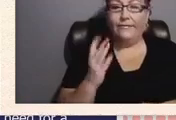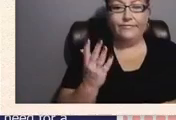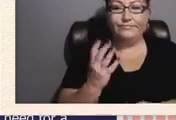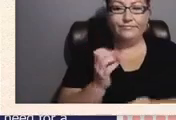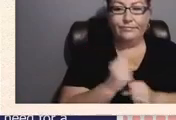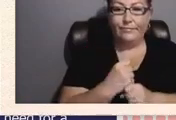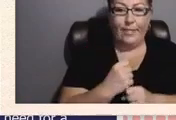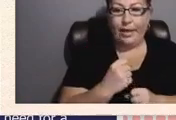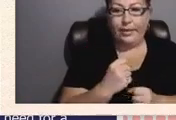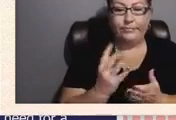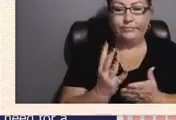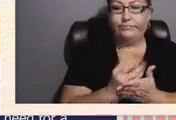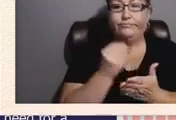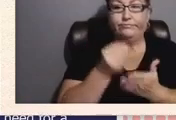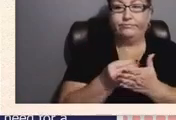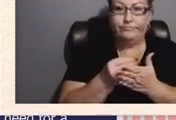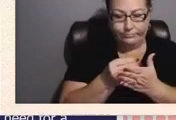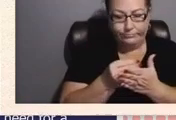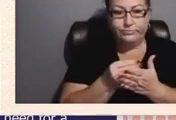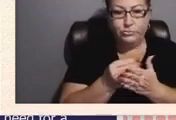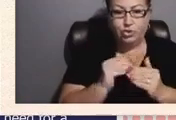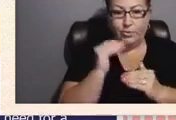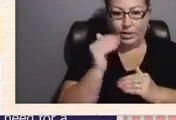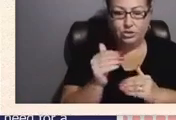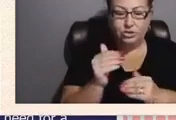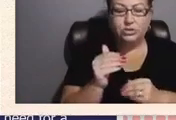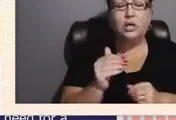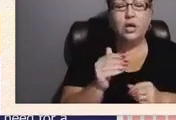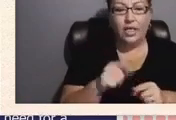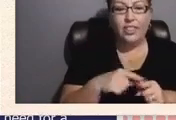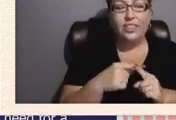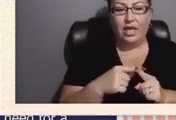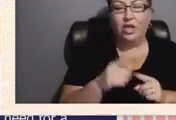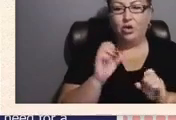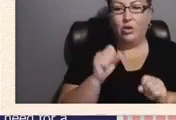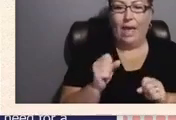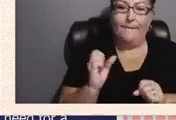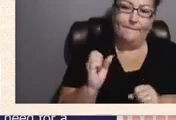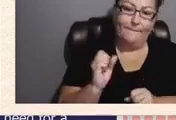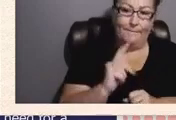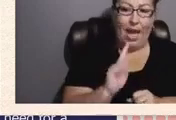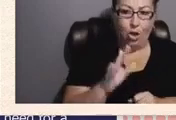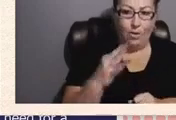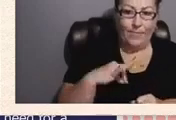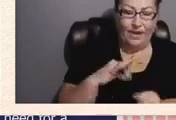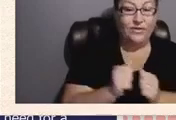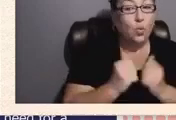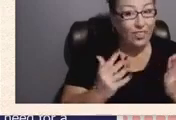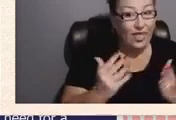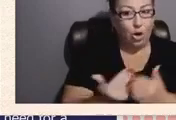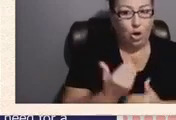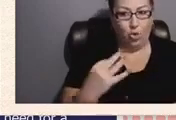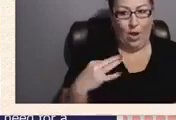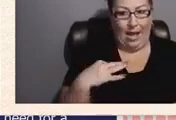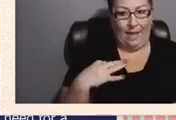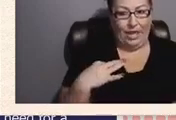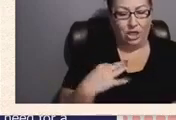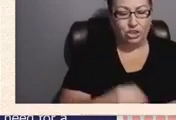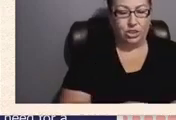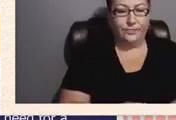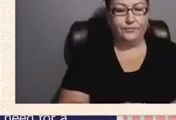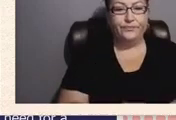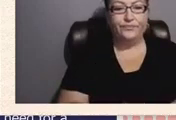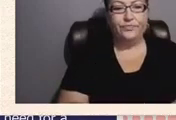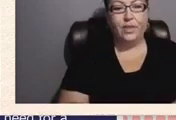gainful activity, you can basically be reinstated without a new application. And they may be able to